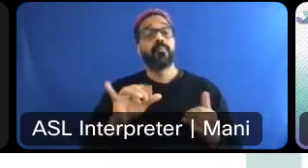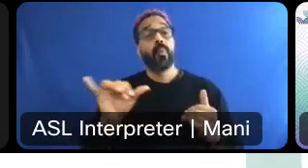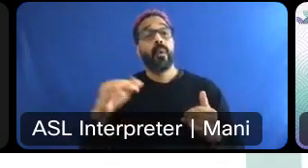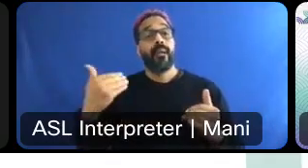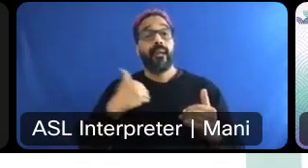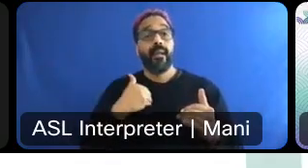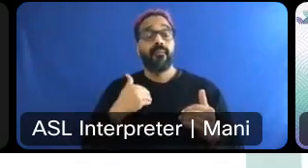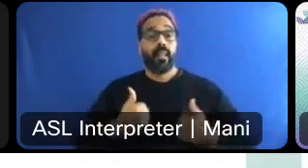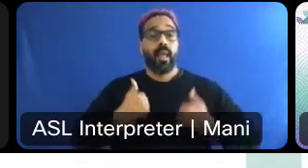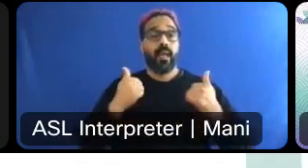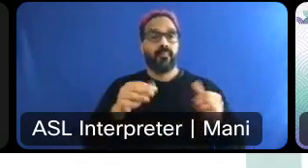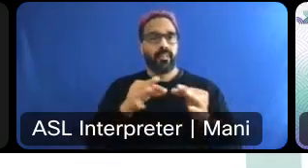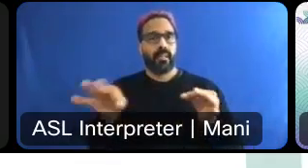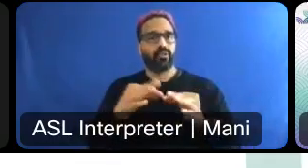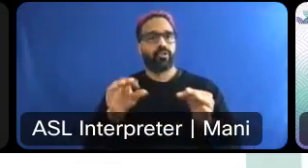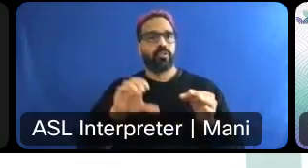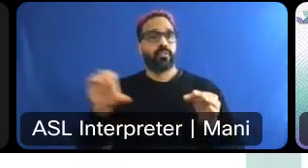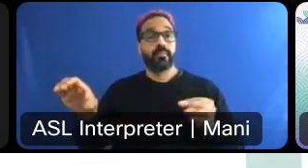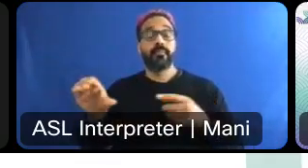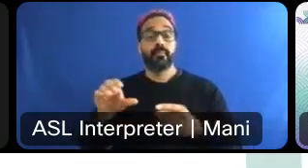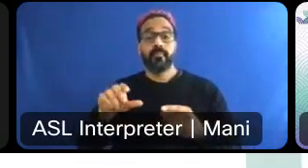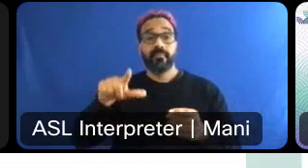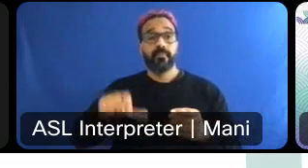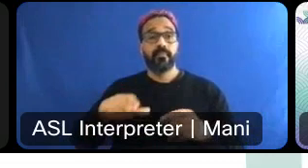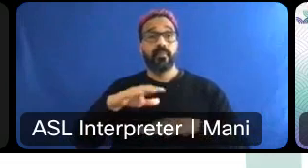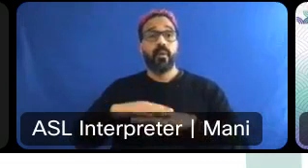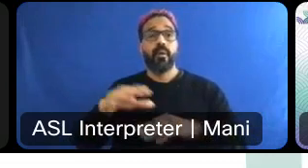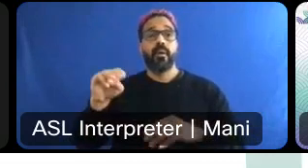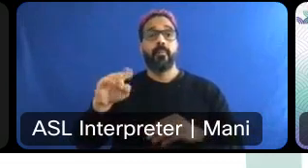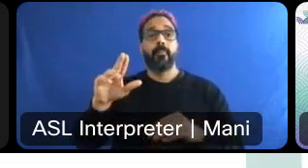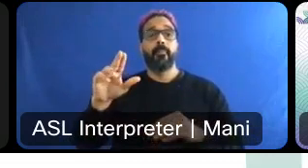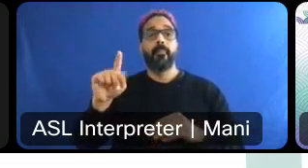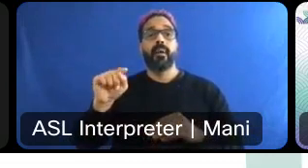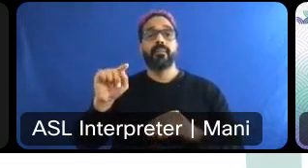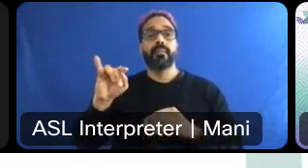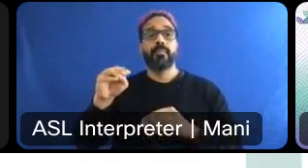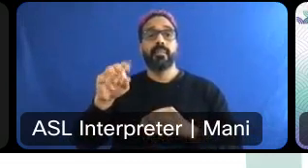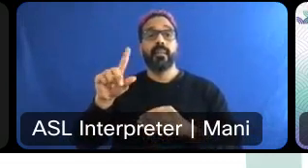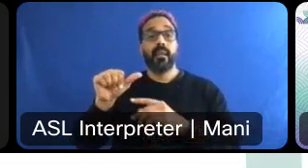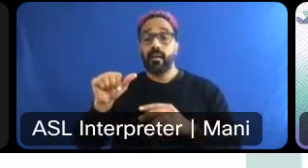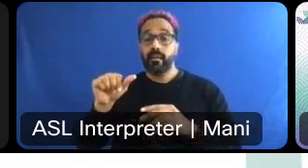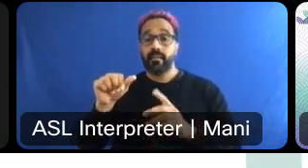that can be accessed by clicking on the multimedia viewer box on the right of your screen.